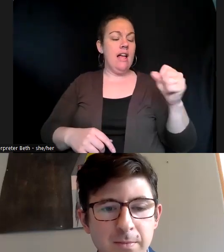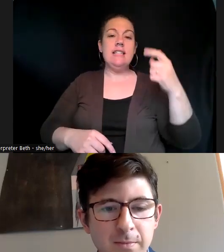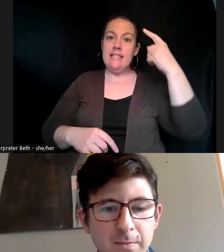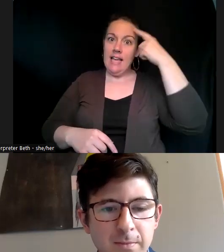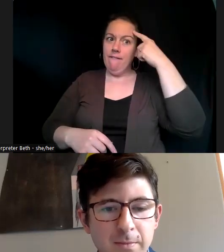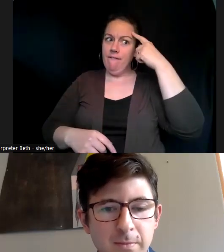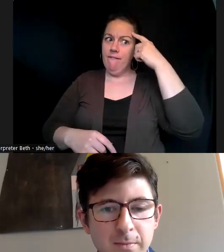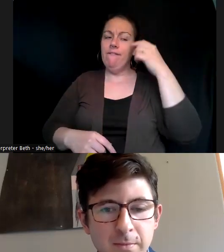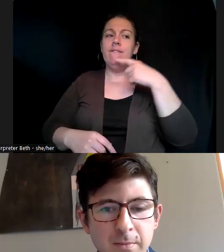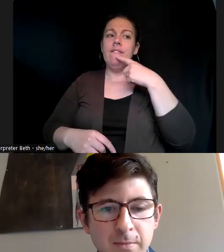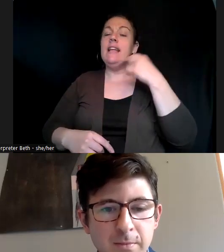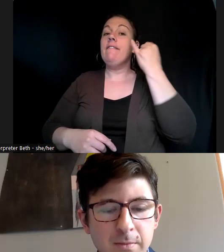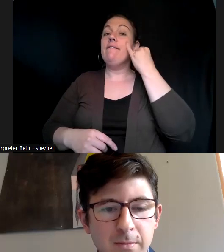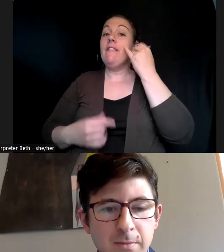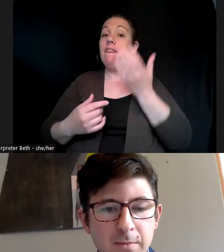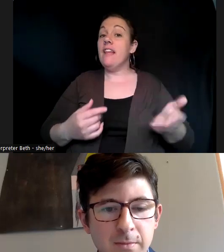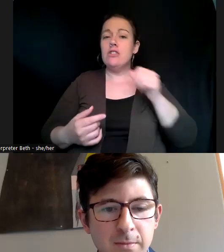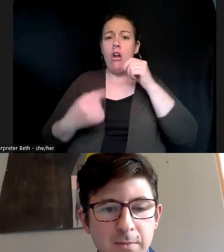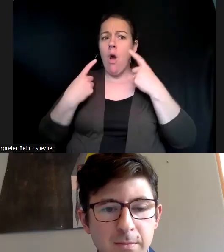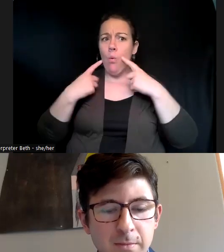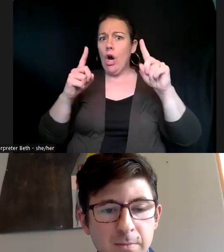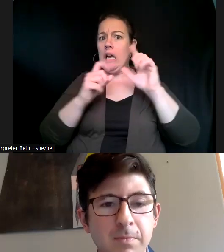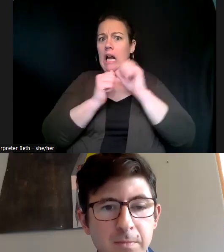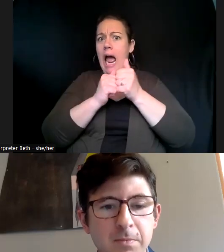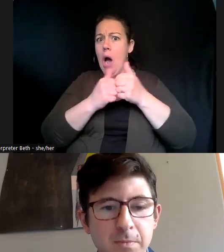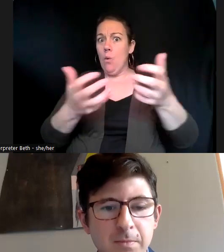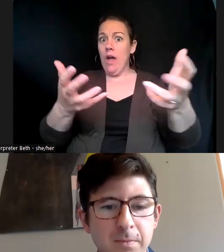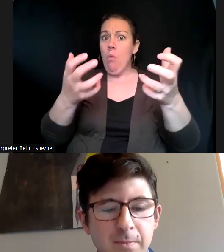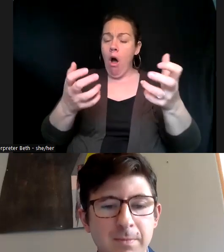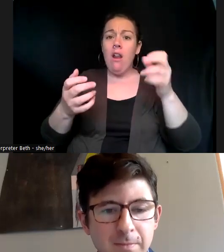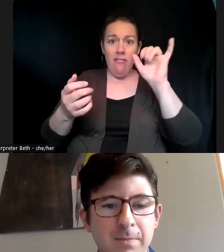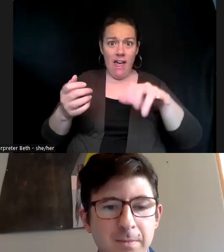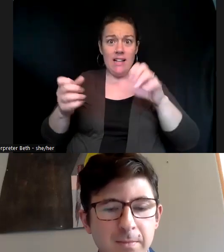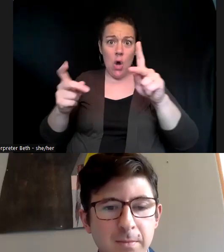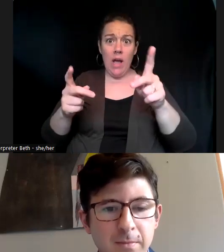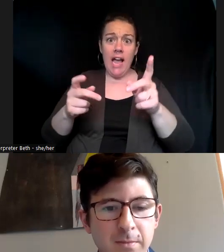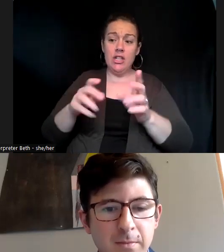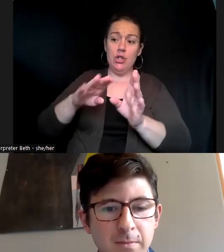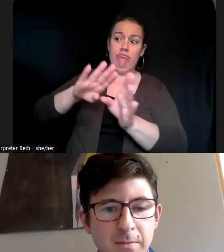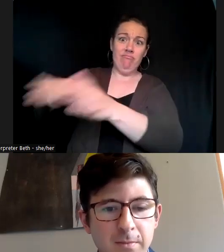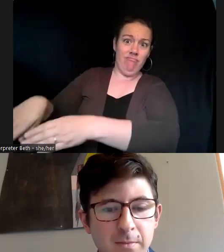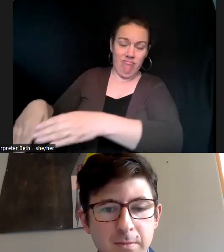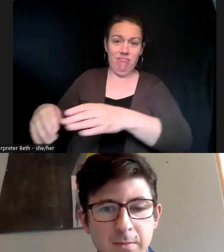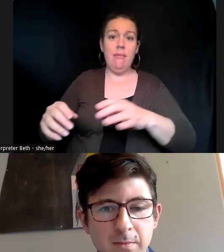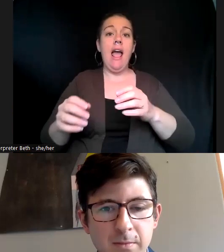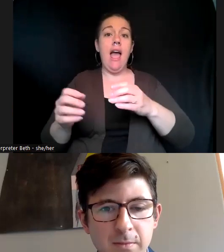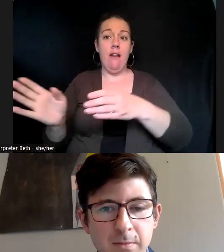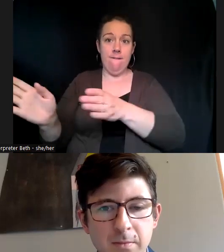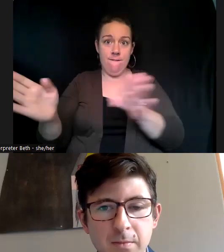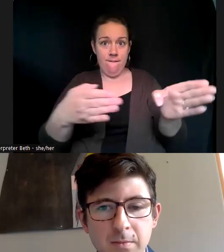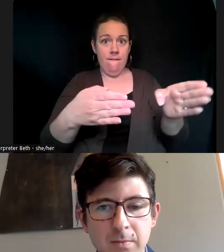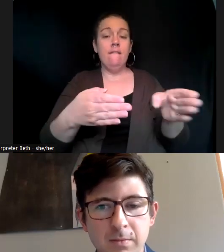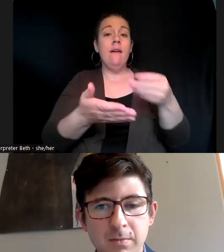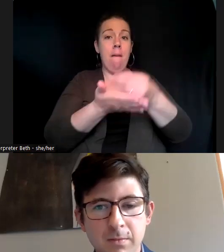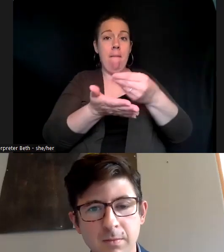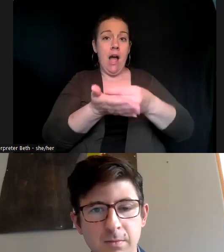that they would, it is okay to think about how you redirect those dollars, right? So I'm curious, what